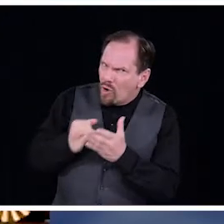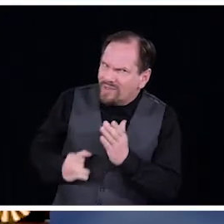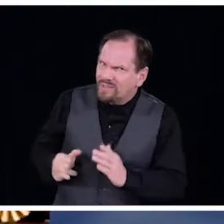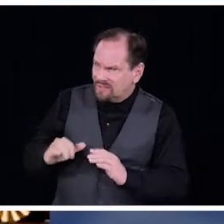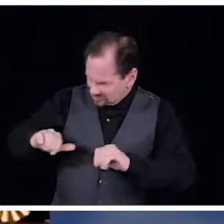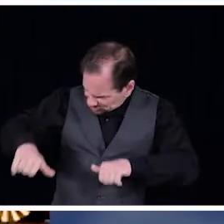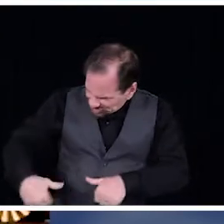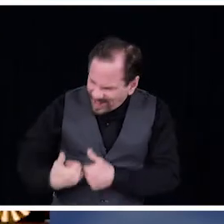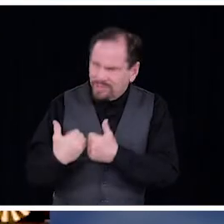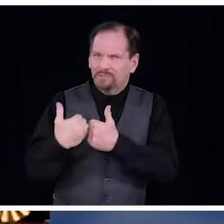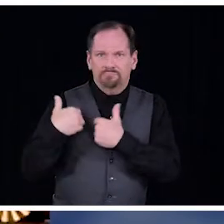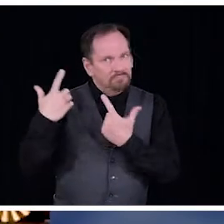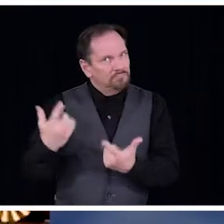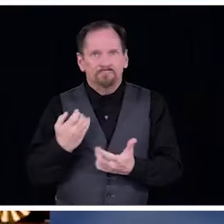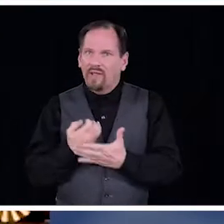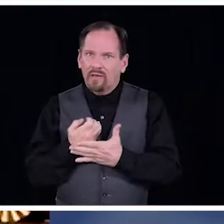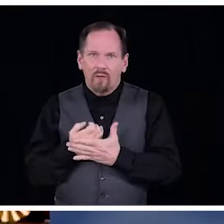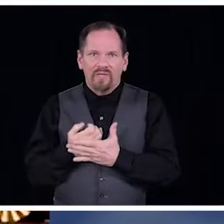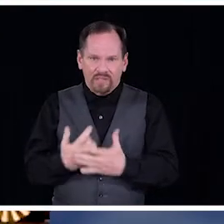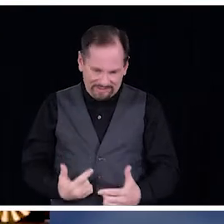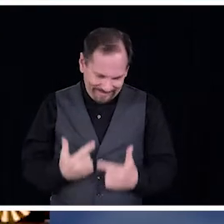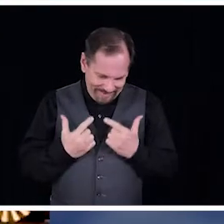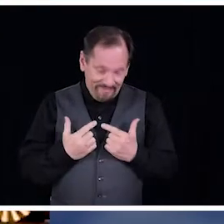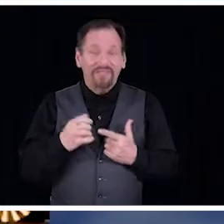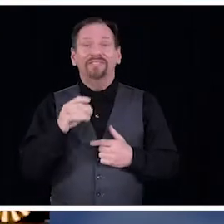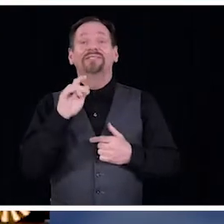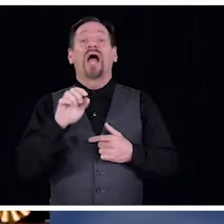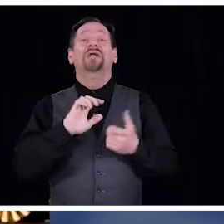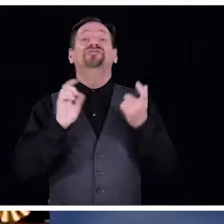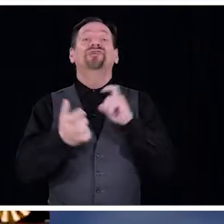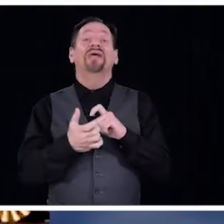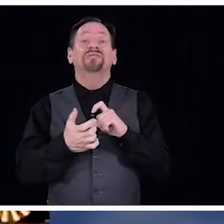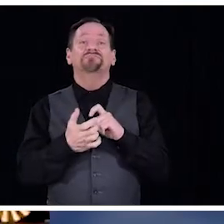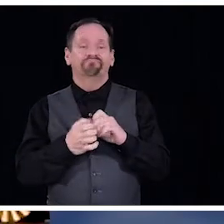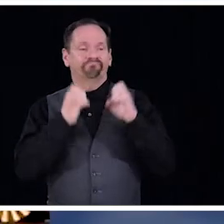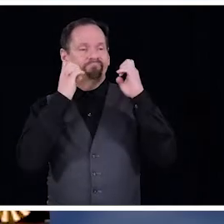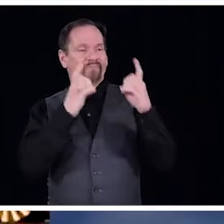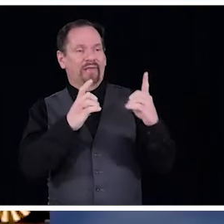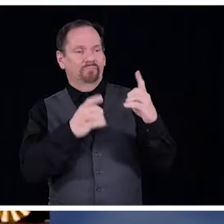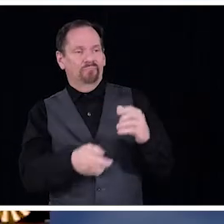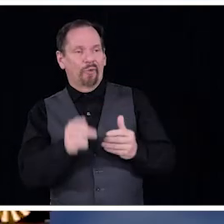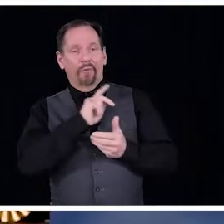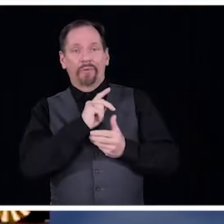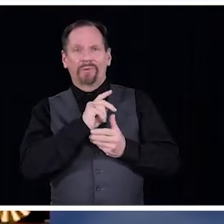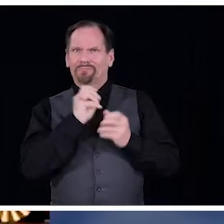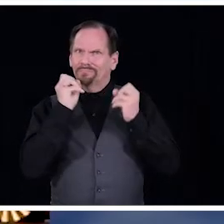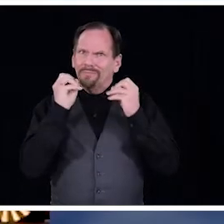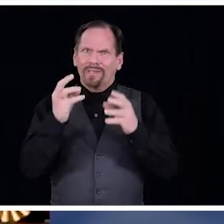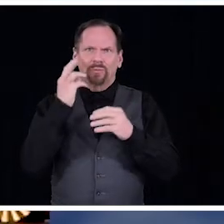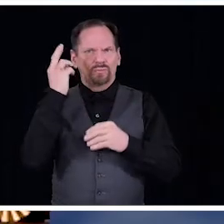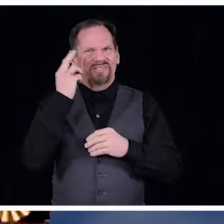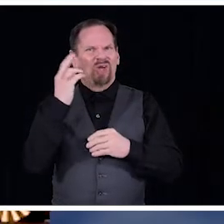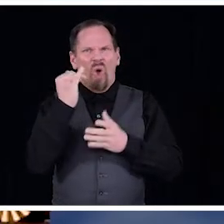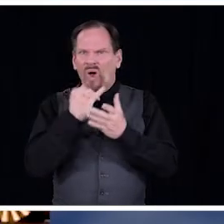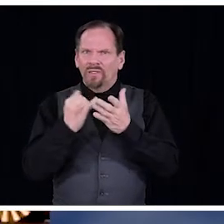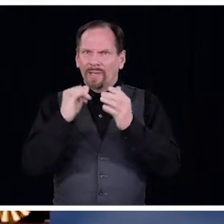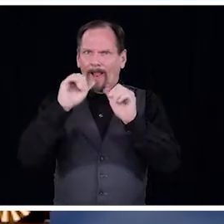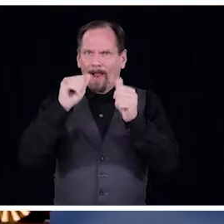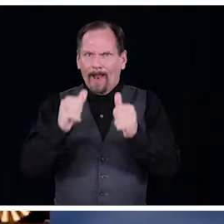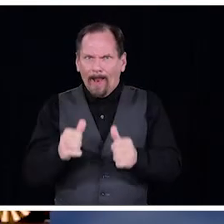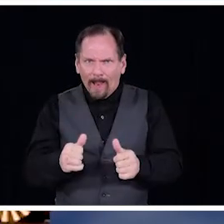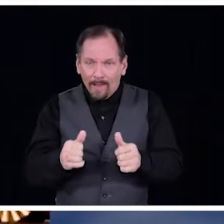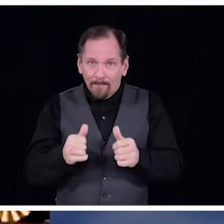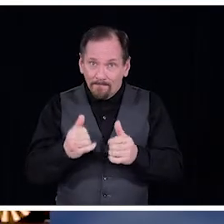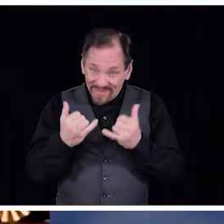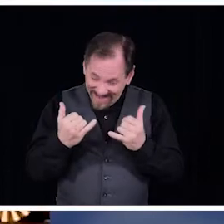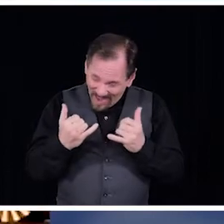reasons: economic, lifestyle changes, changes in educational priorities, and more. This last several